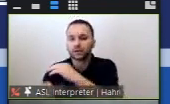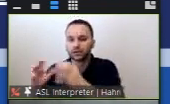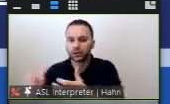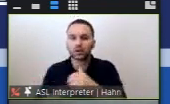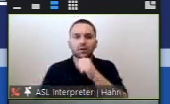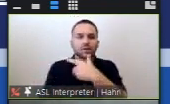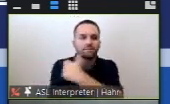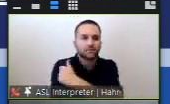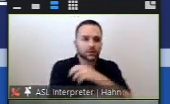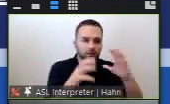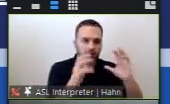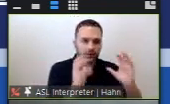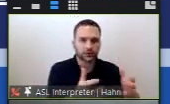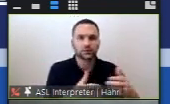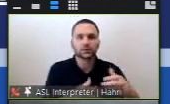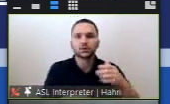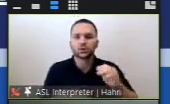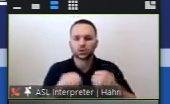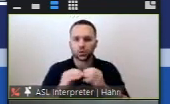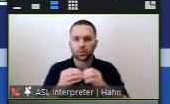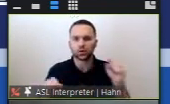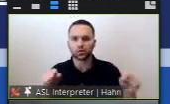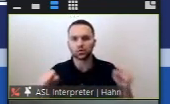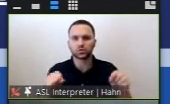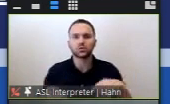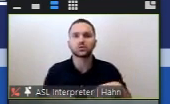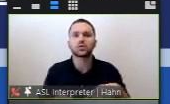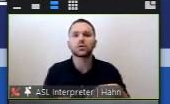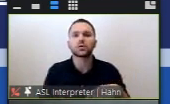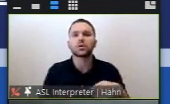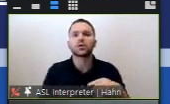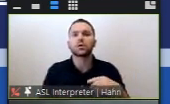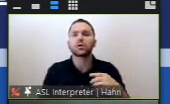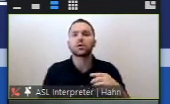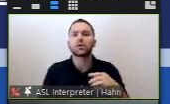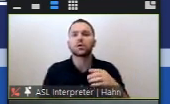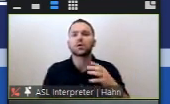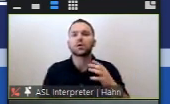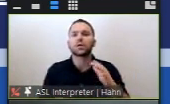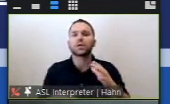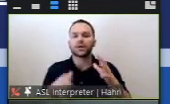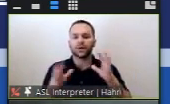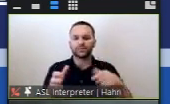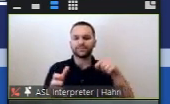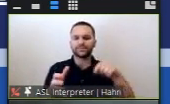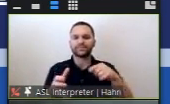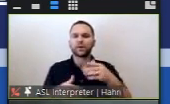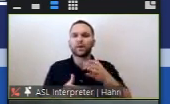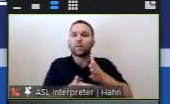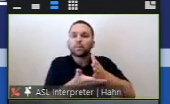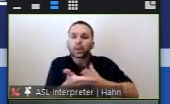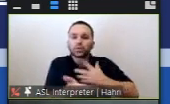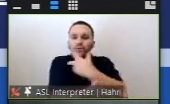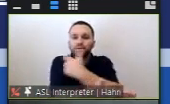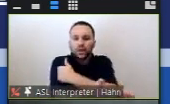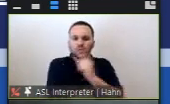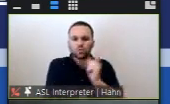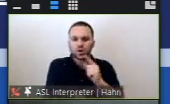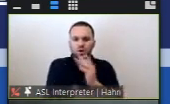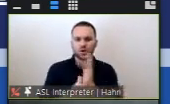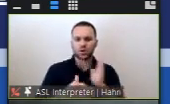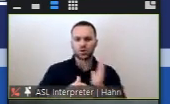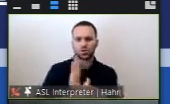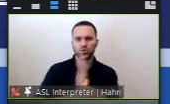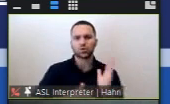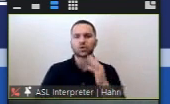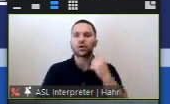data, where do people who are like partially vaccinated fall into this? If somebody, got one shot and then they